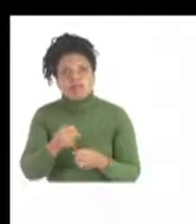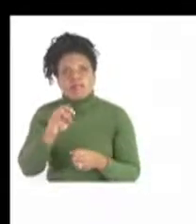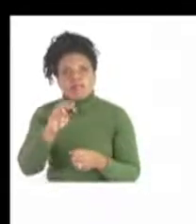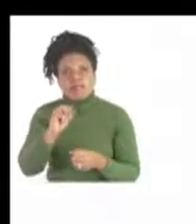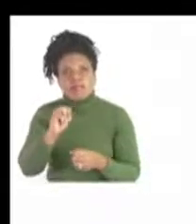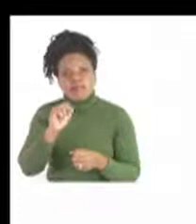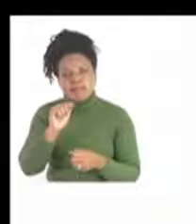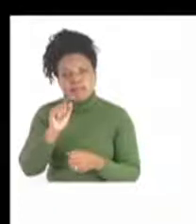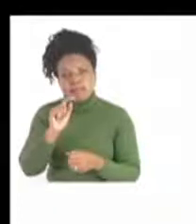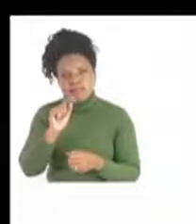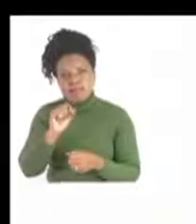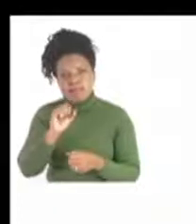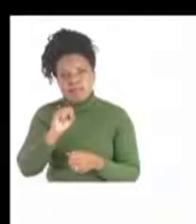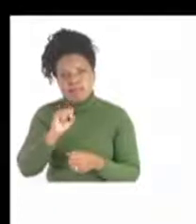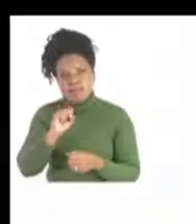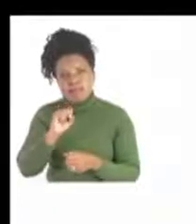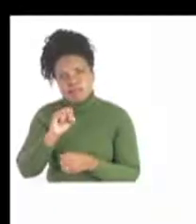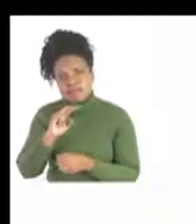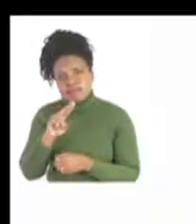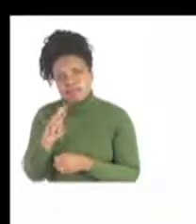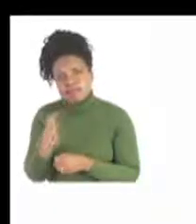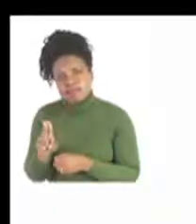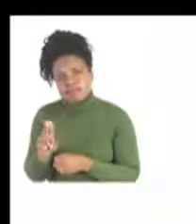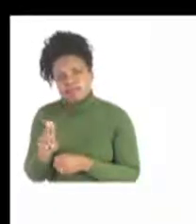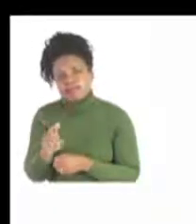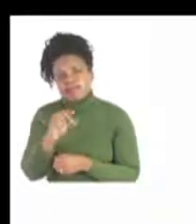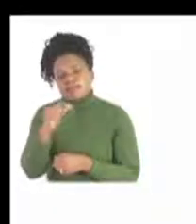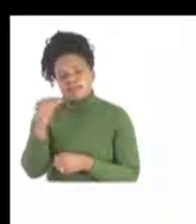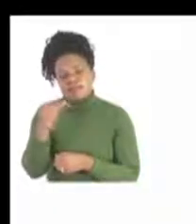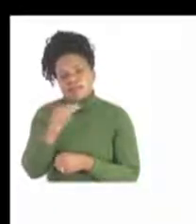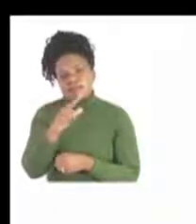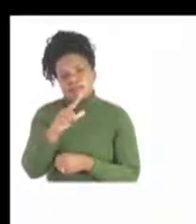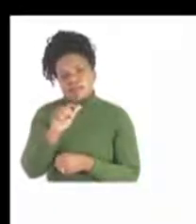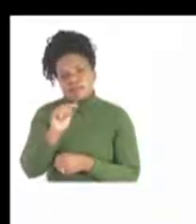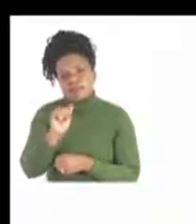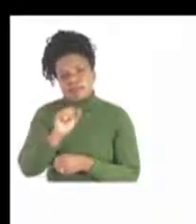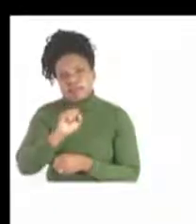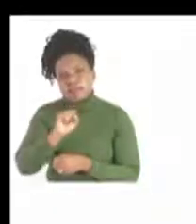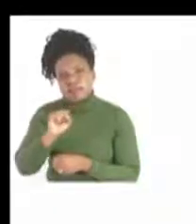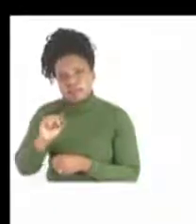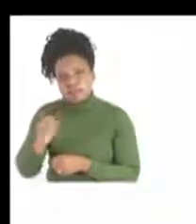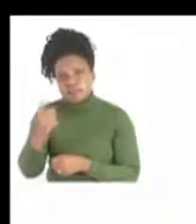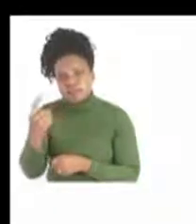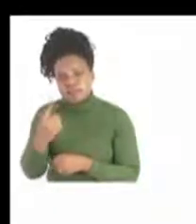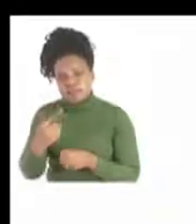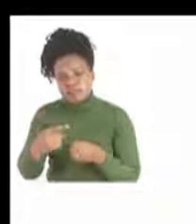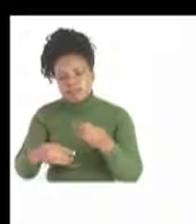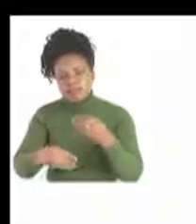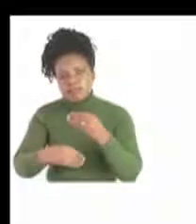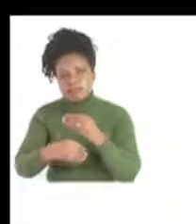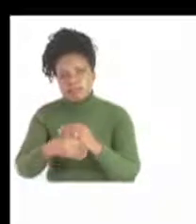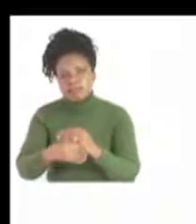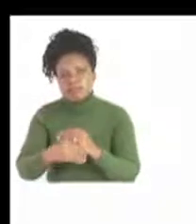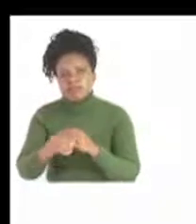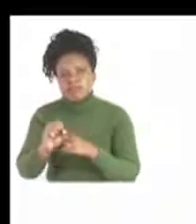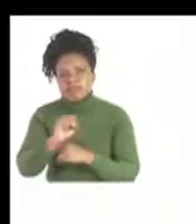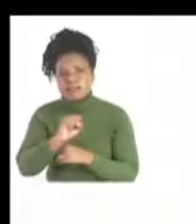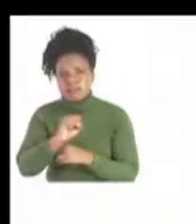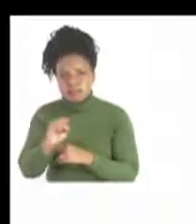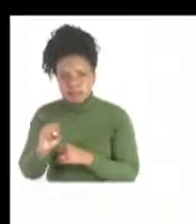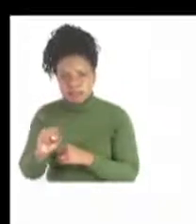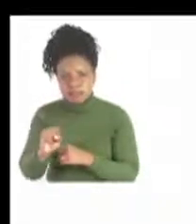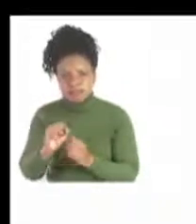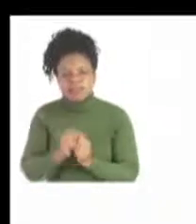glasses. We have also learned that nouns ending in a consonant followed by y,